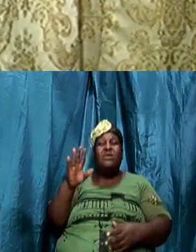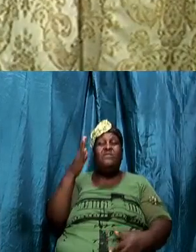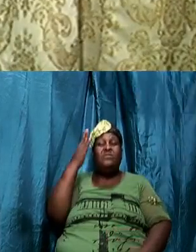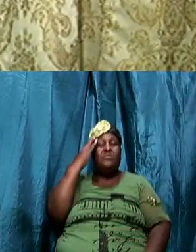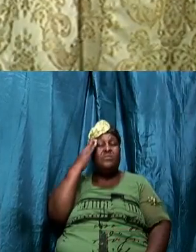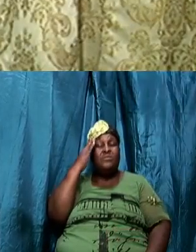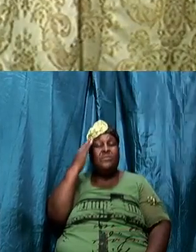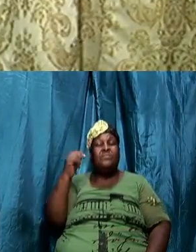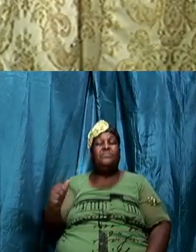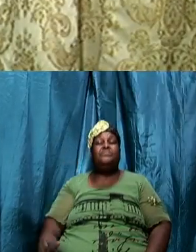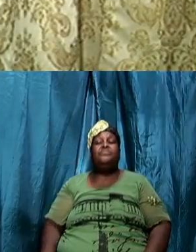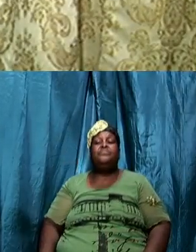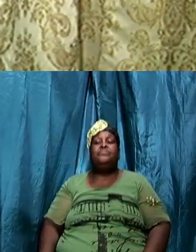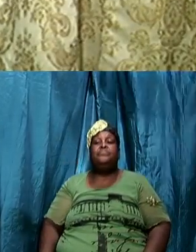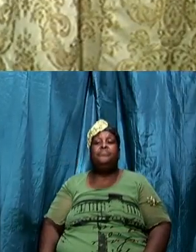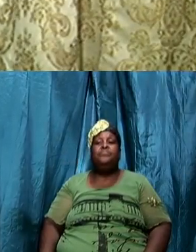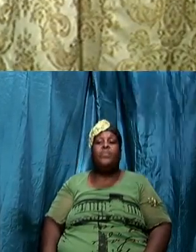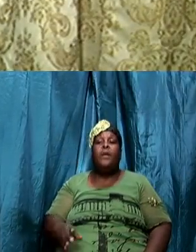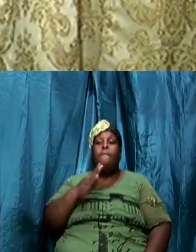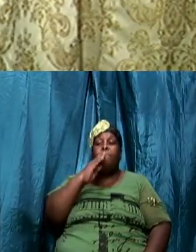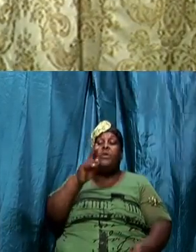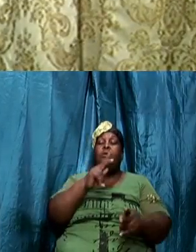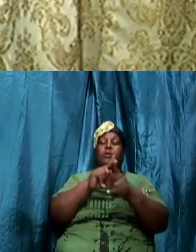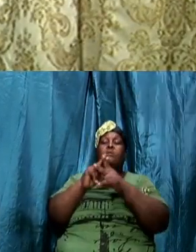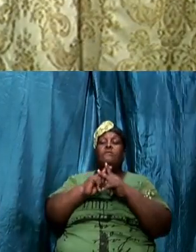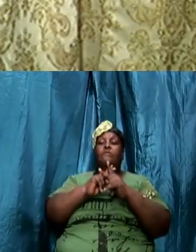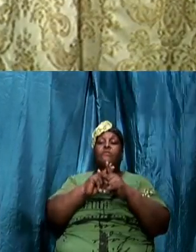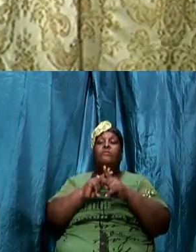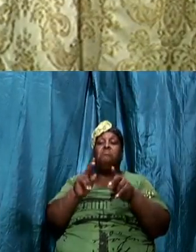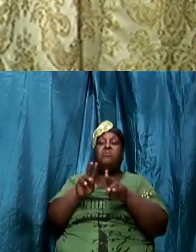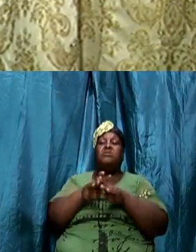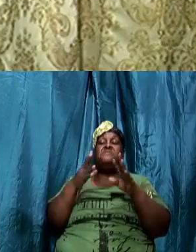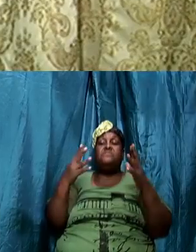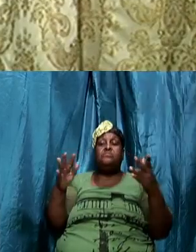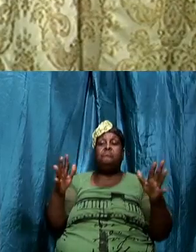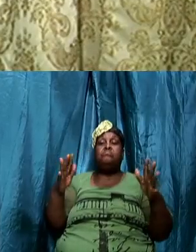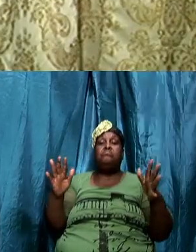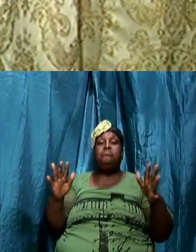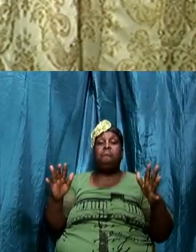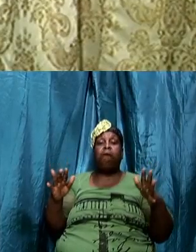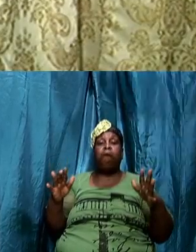know. Be careful as I close.